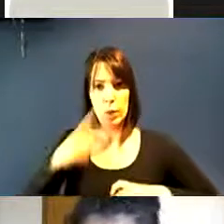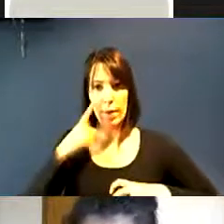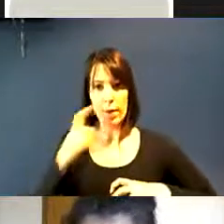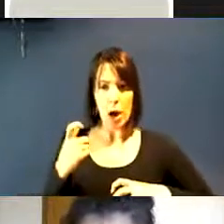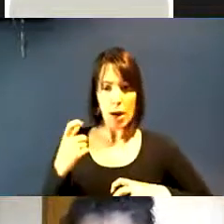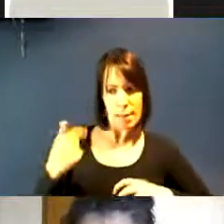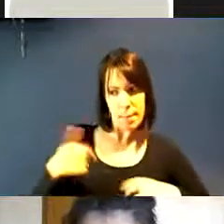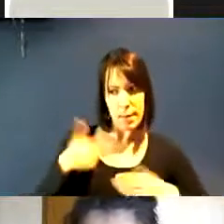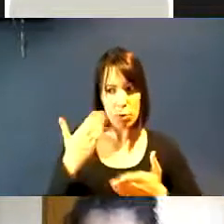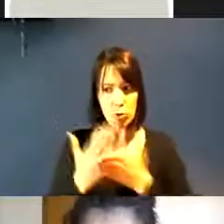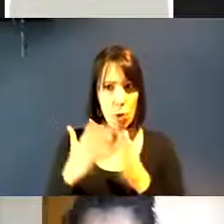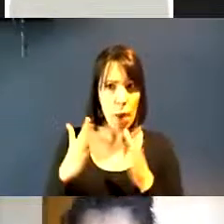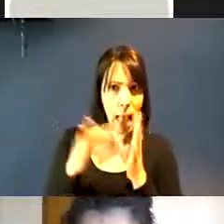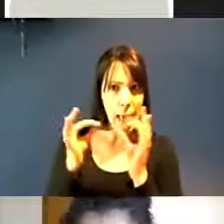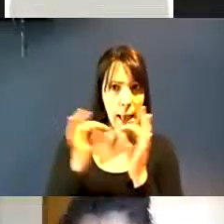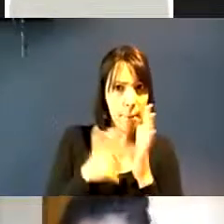Zoe.